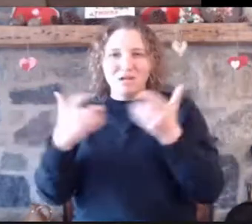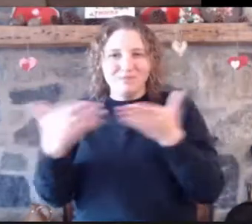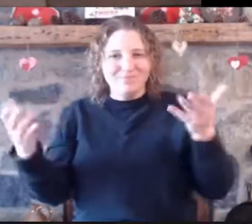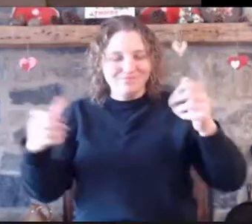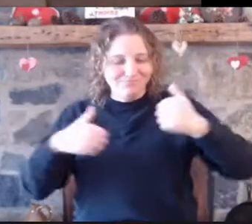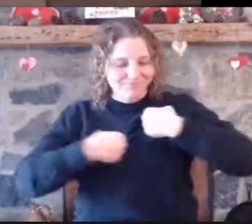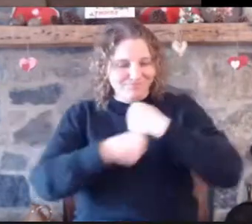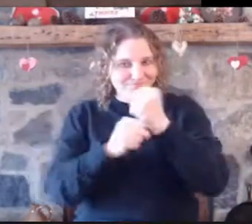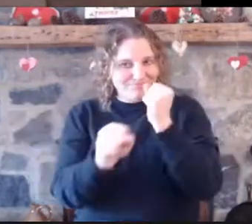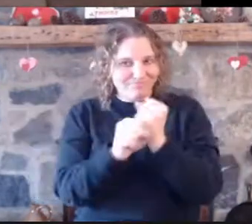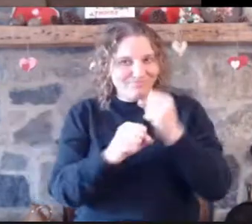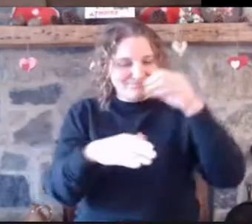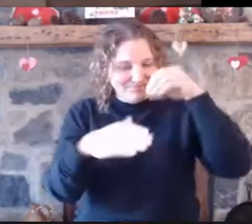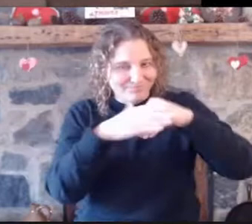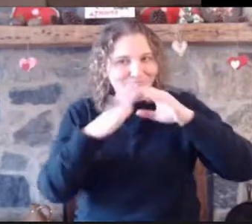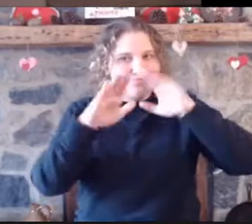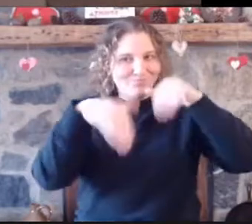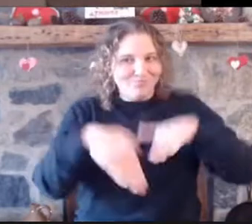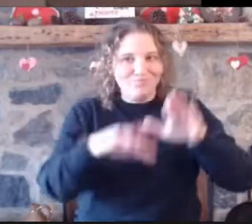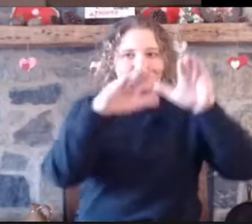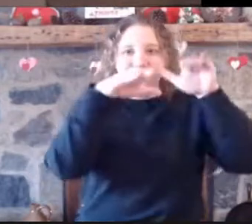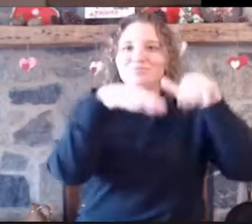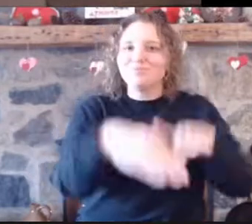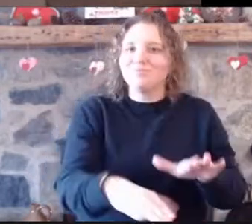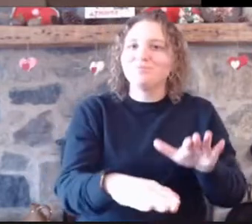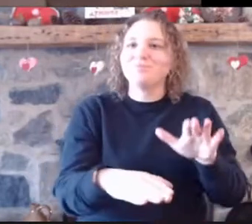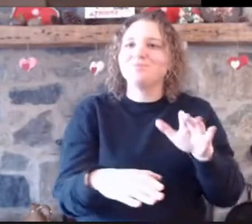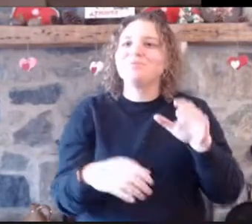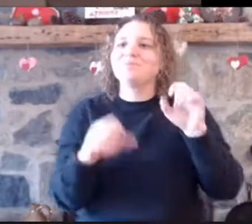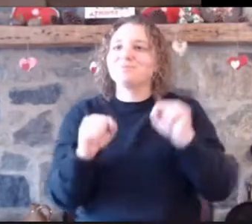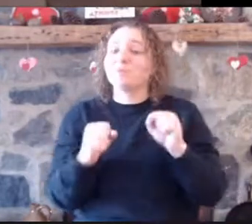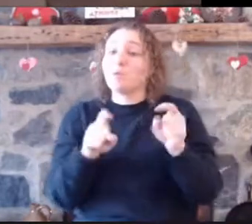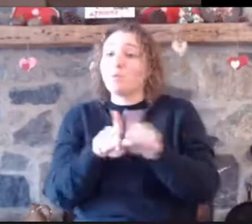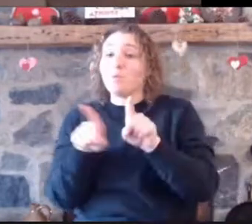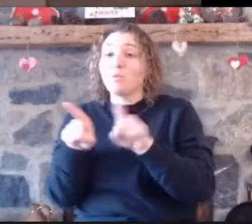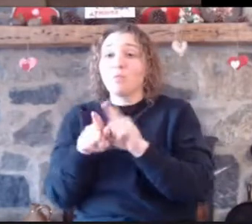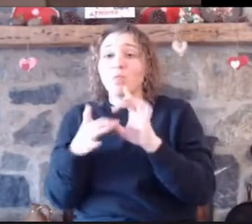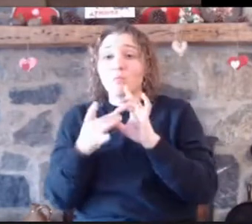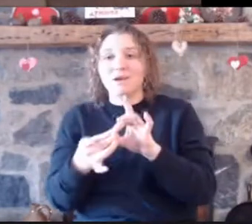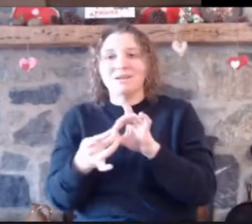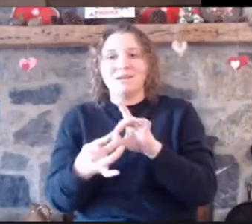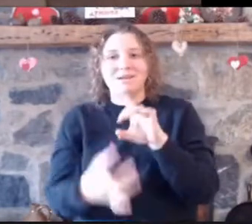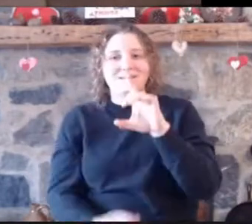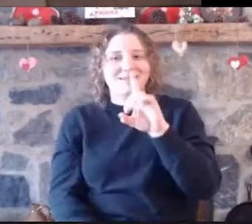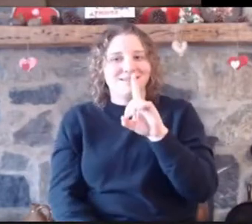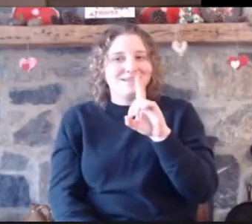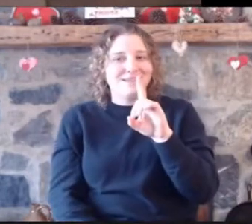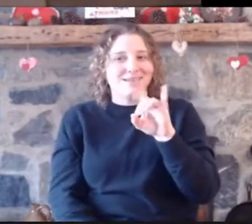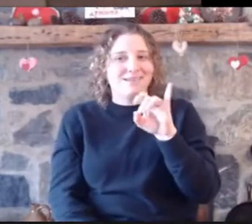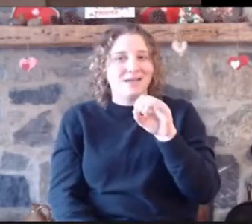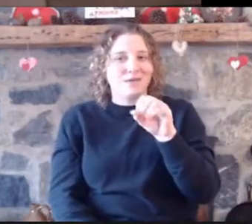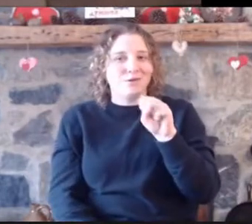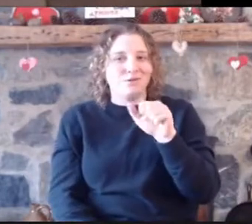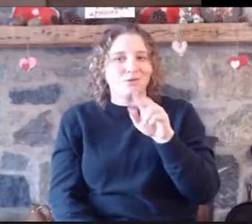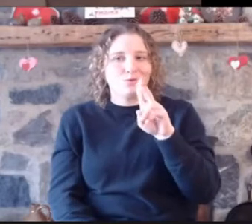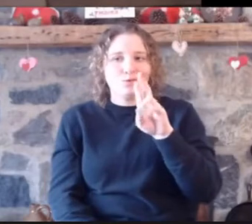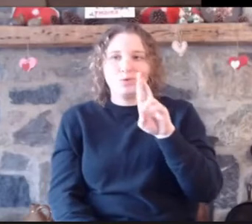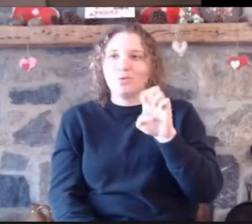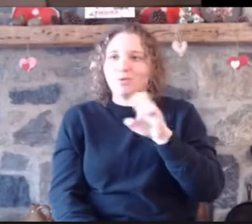sea. Tanin can also, for example, explain dinosaurs. The word dinosaur doesn't show up from Richard Owen until